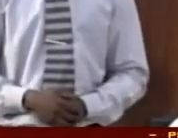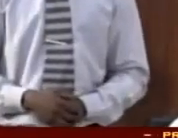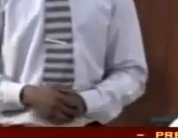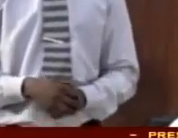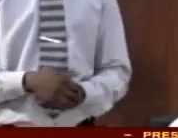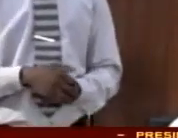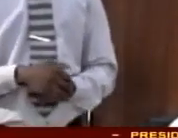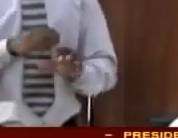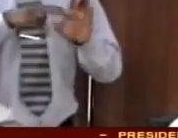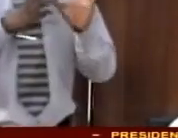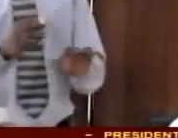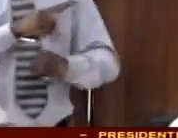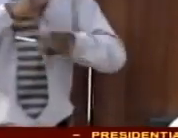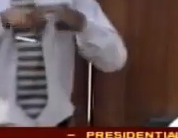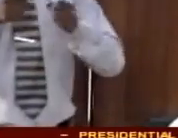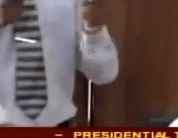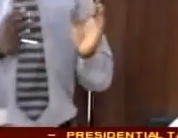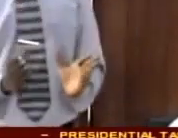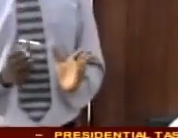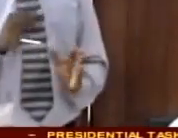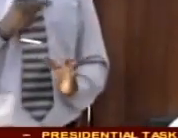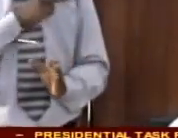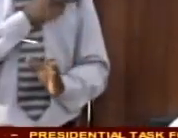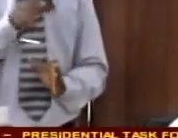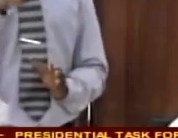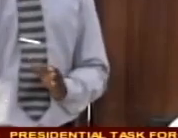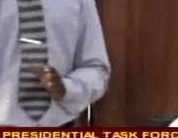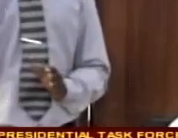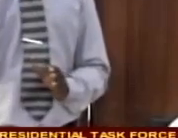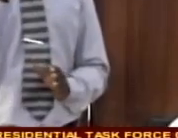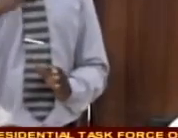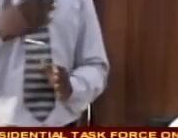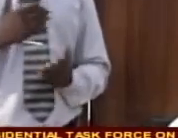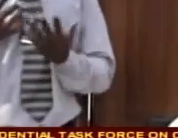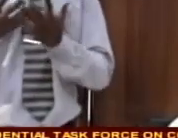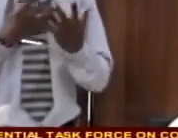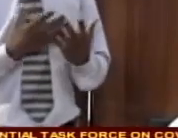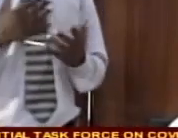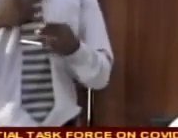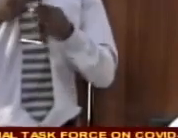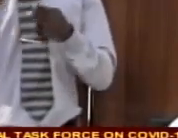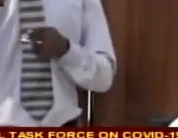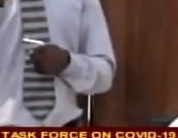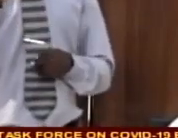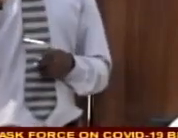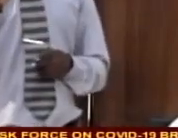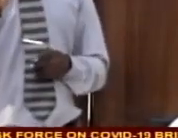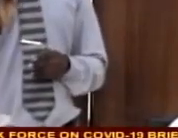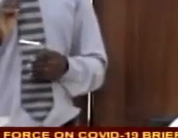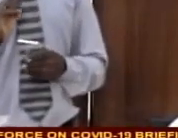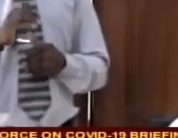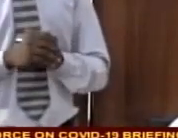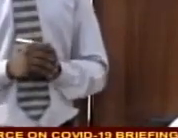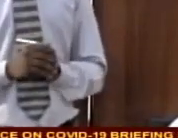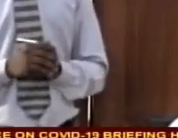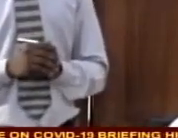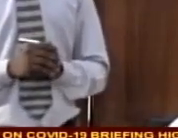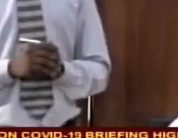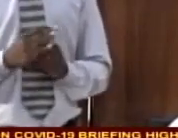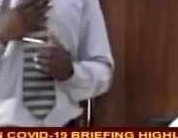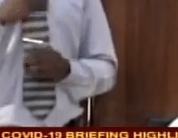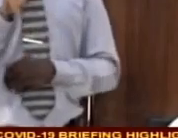The Chairman, National Coordinator, members of the PTF, my colleagues. My name is Amaka Ode. I report for Arise News. And